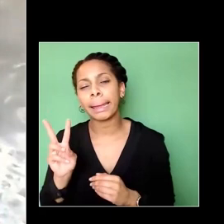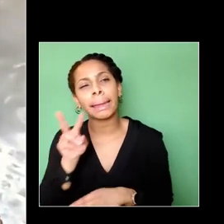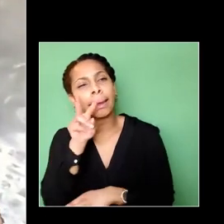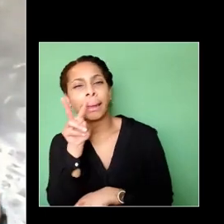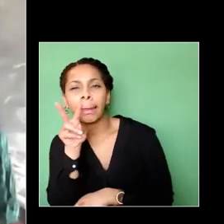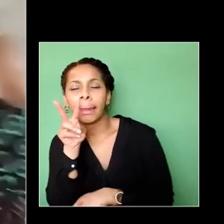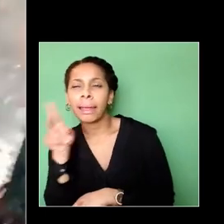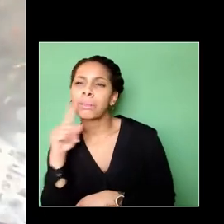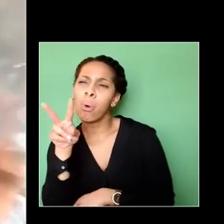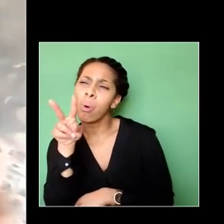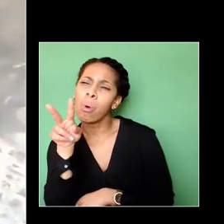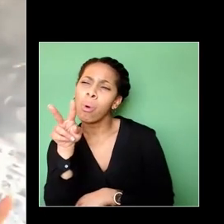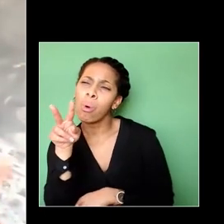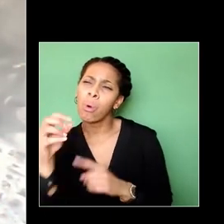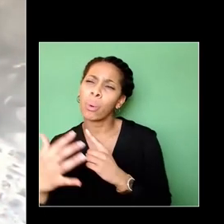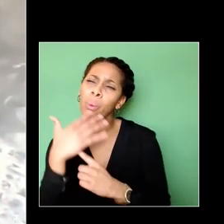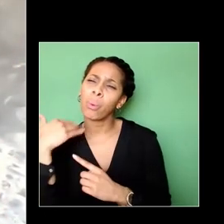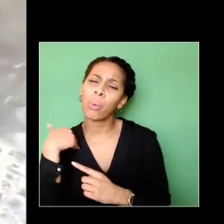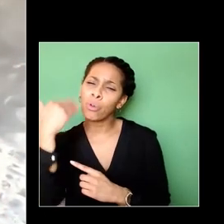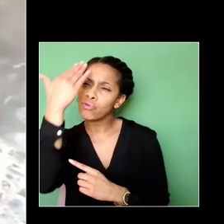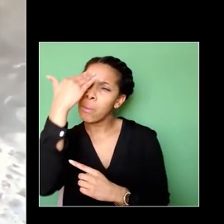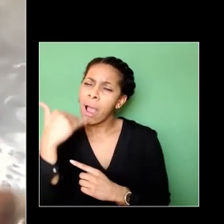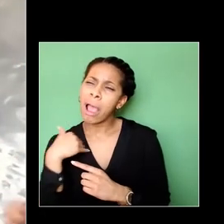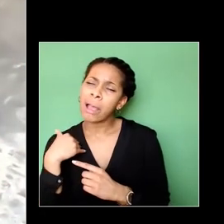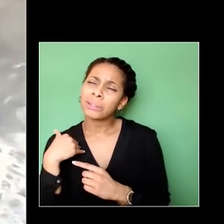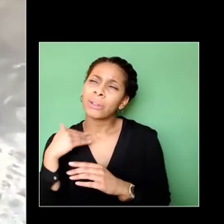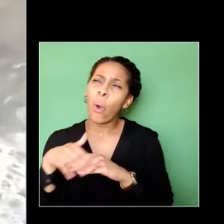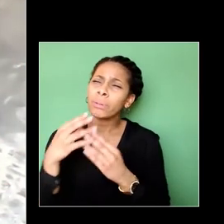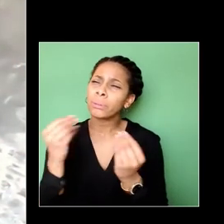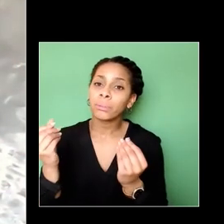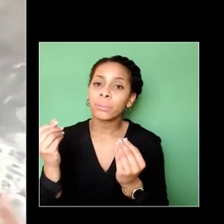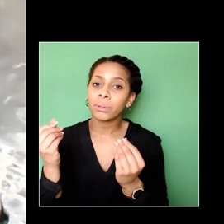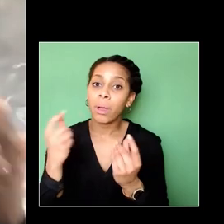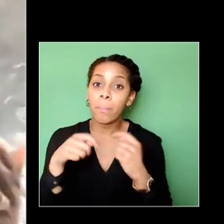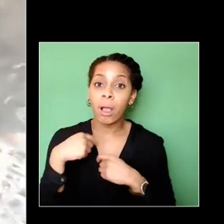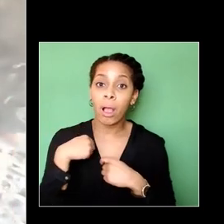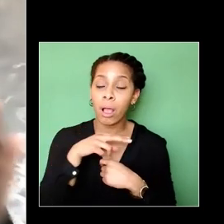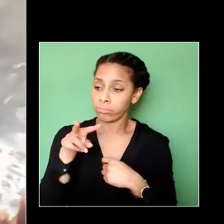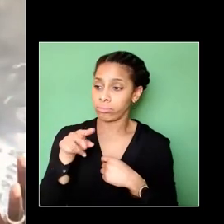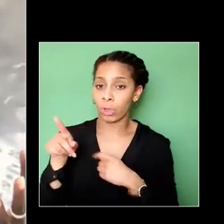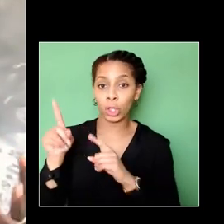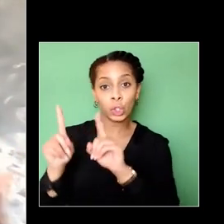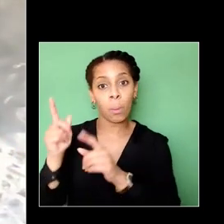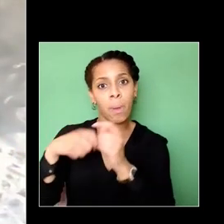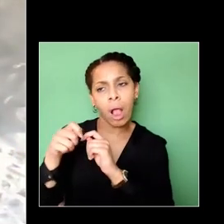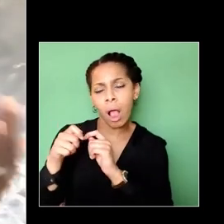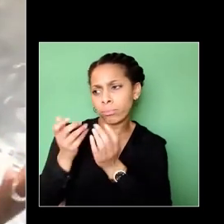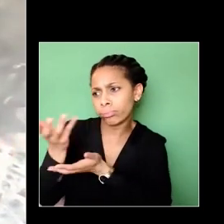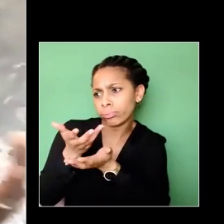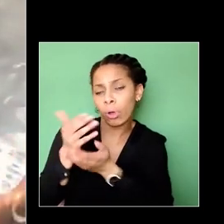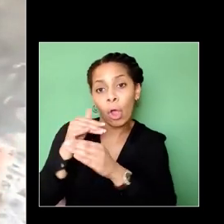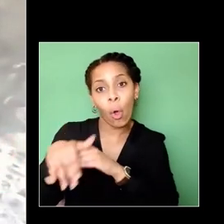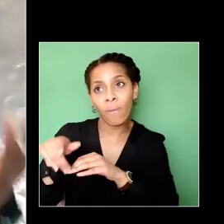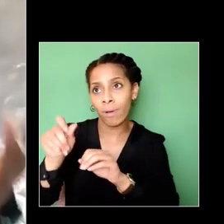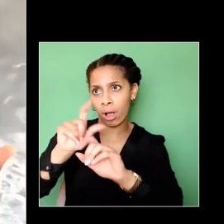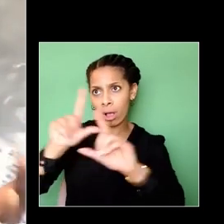reminded them of something. And that prompted a conversation between these two people about that person, right? Now, it's clear